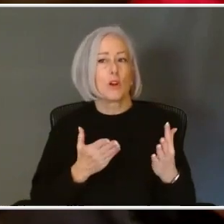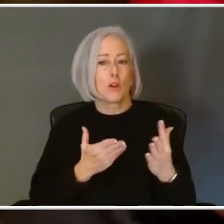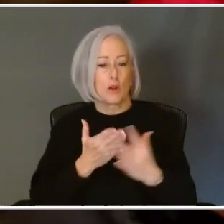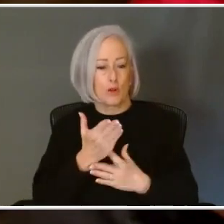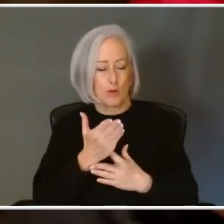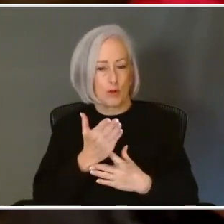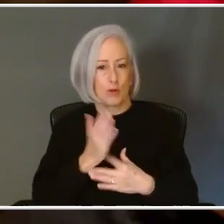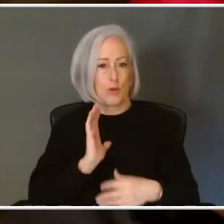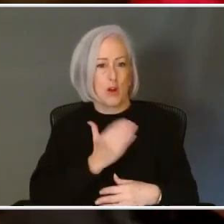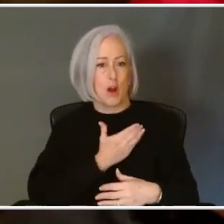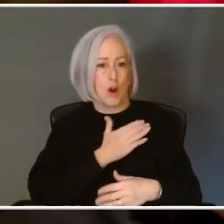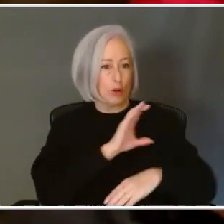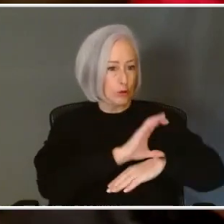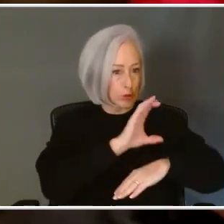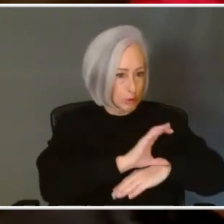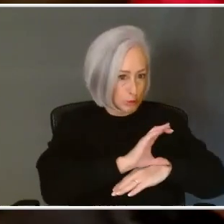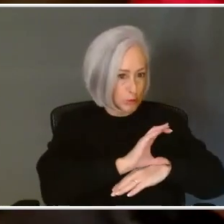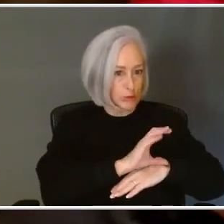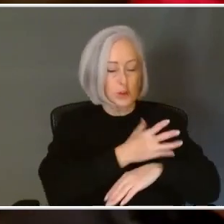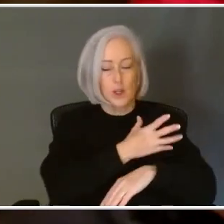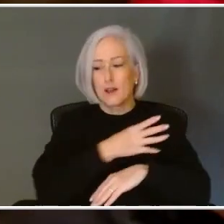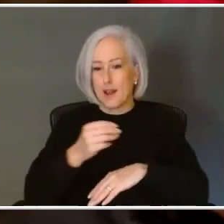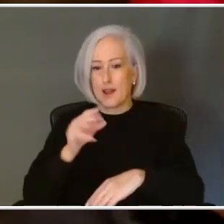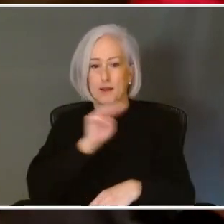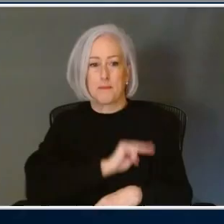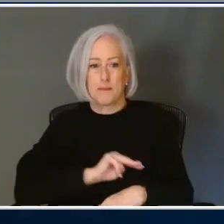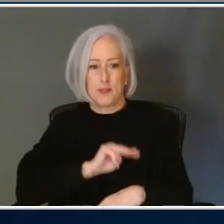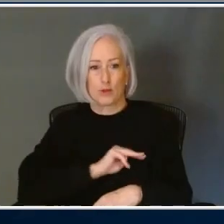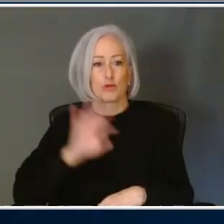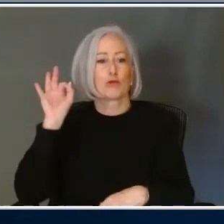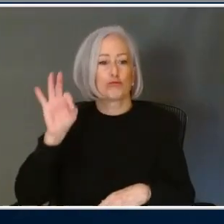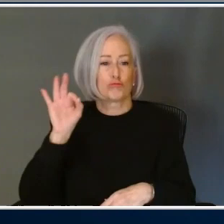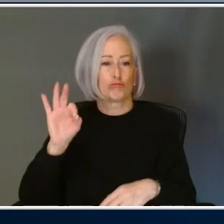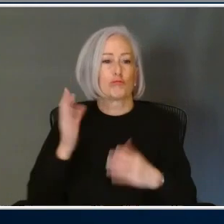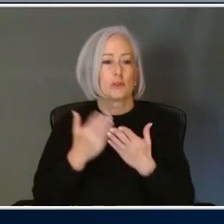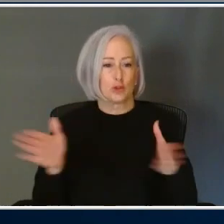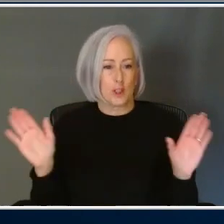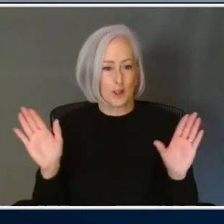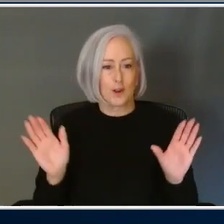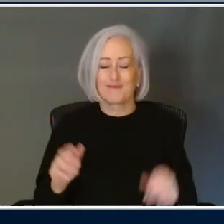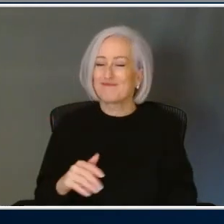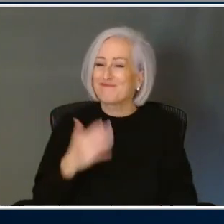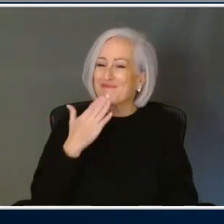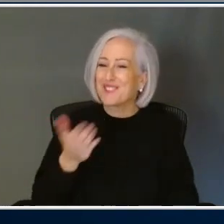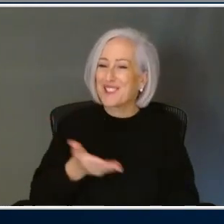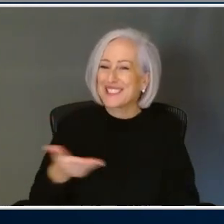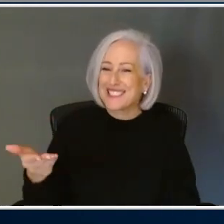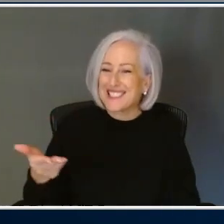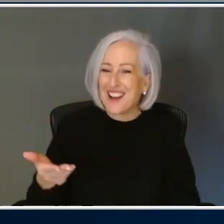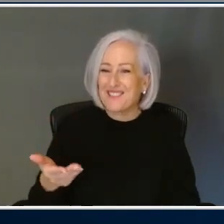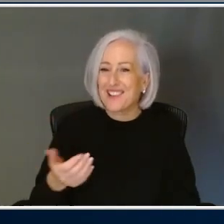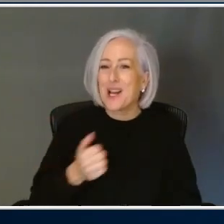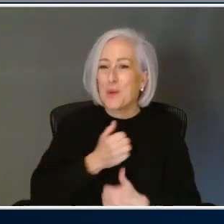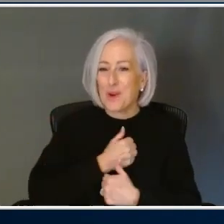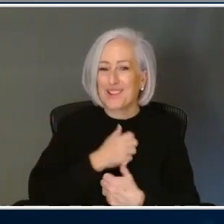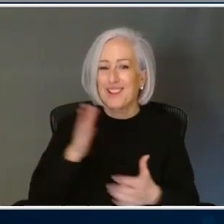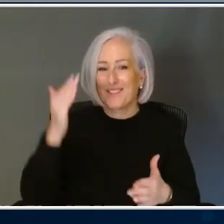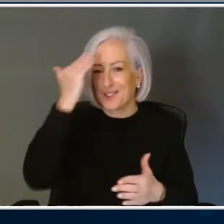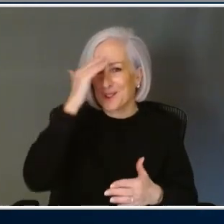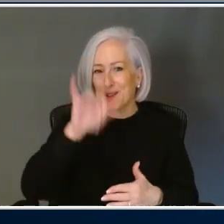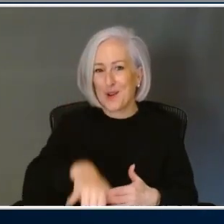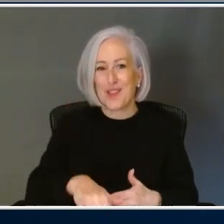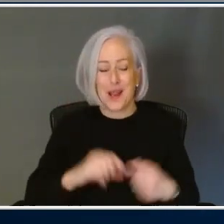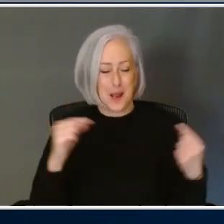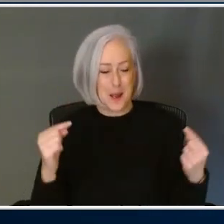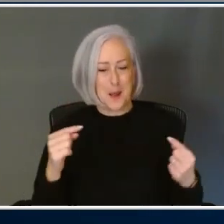just through ministry in general. You're doing a lot of good stuff. We love to hear that. Paying it